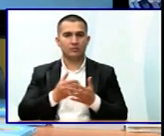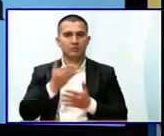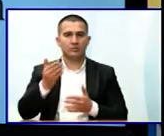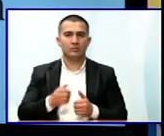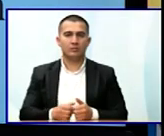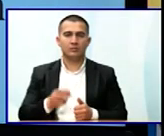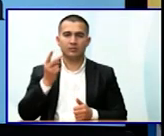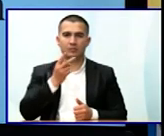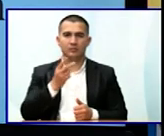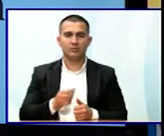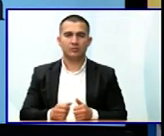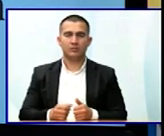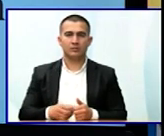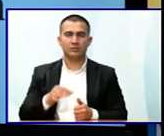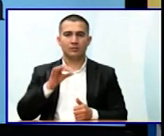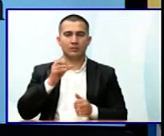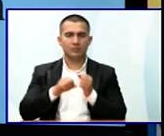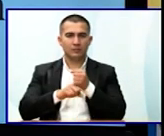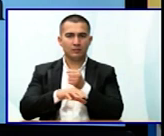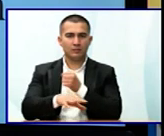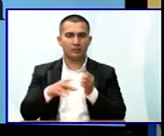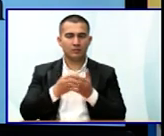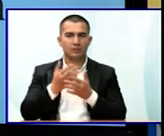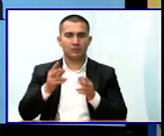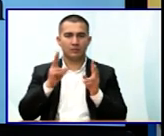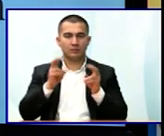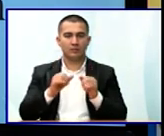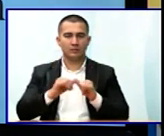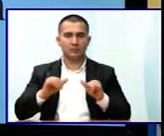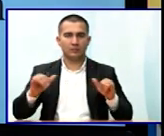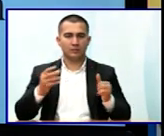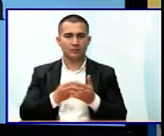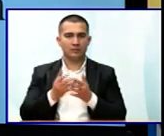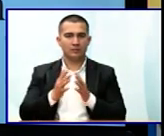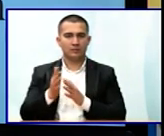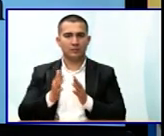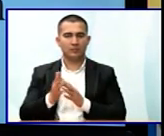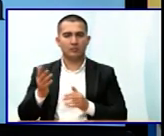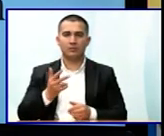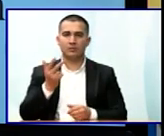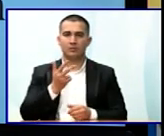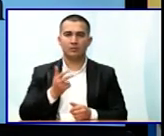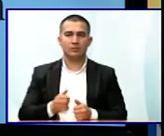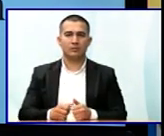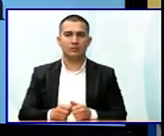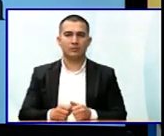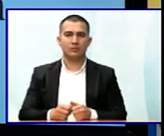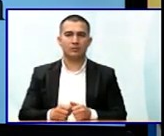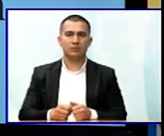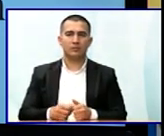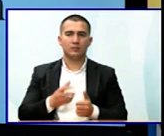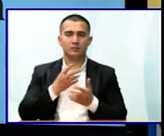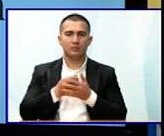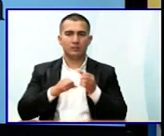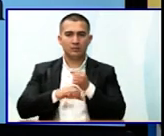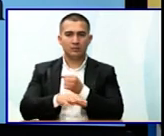Ikkinchi, ildiz poyasidan ko'payadigan o'simliklar. Uchinchi, ildiz